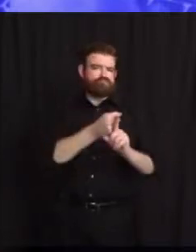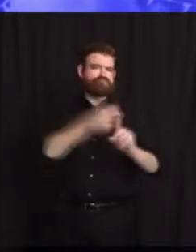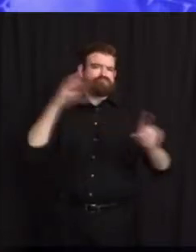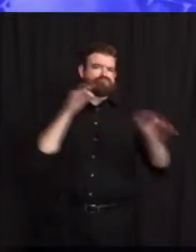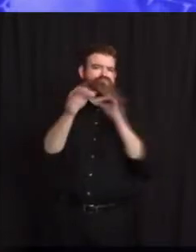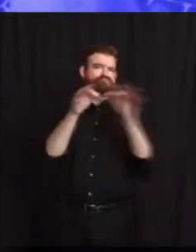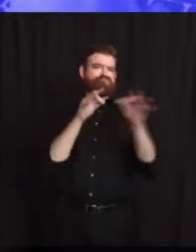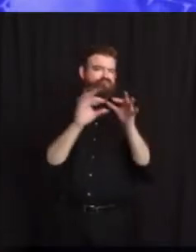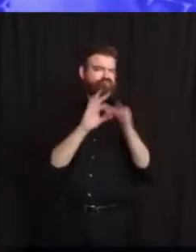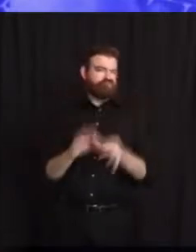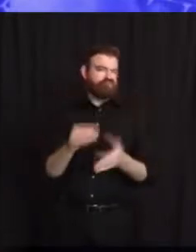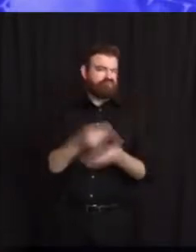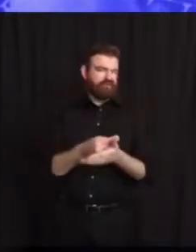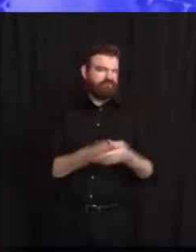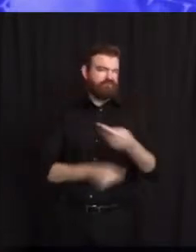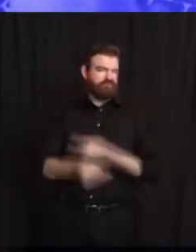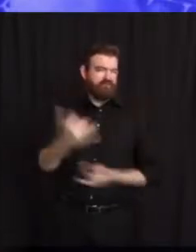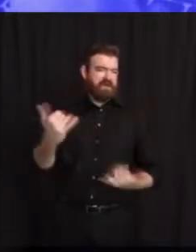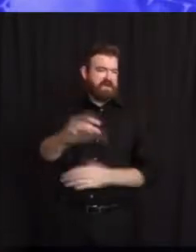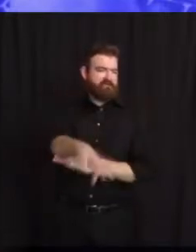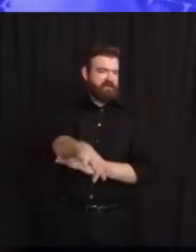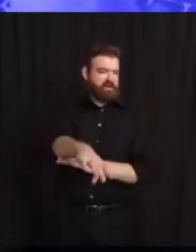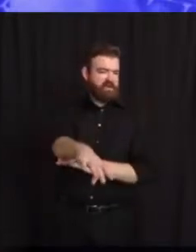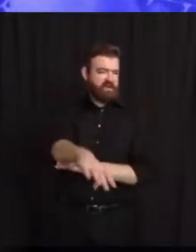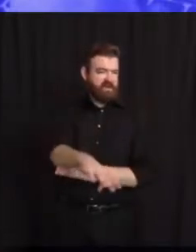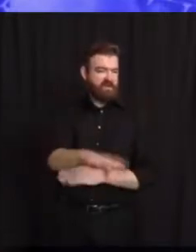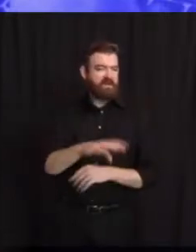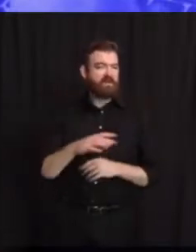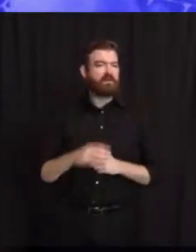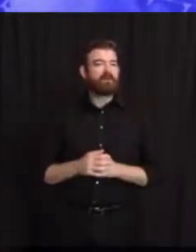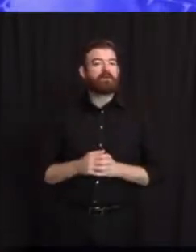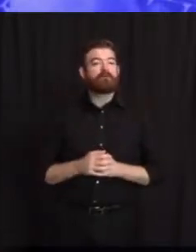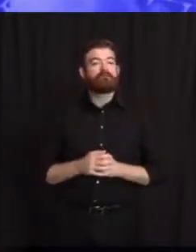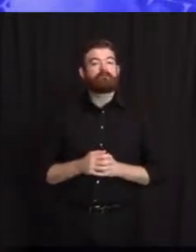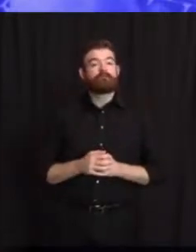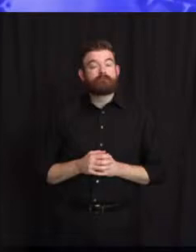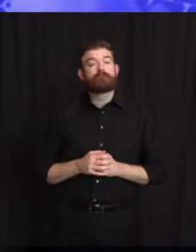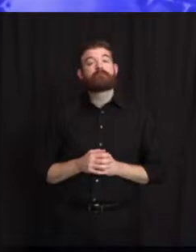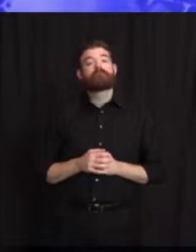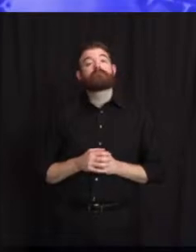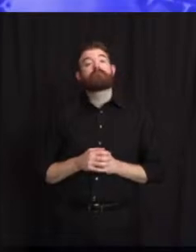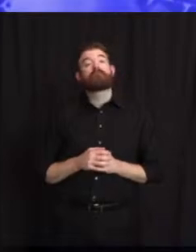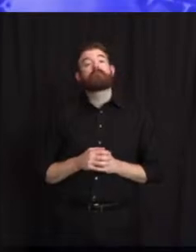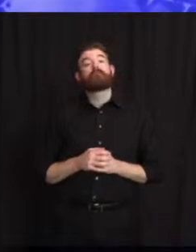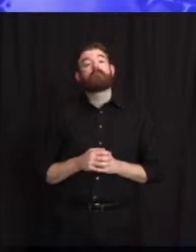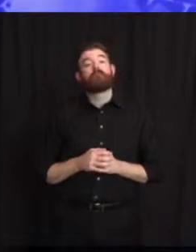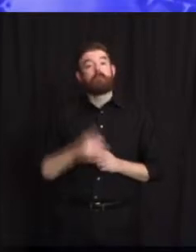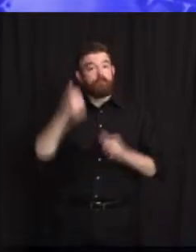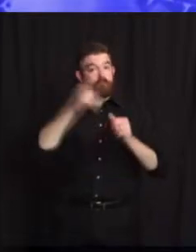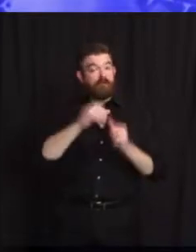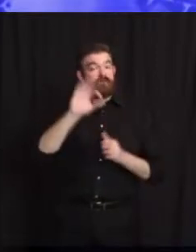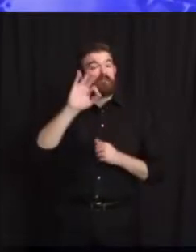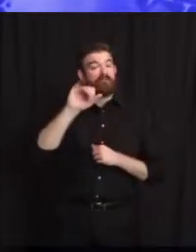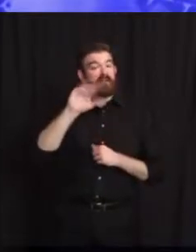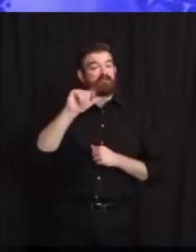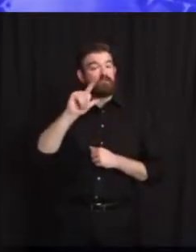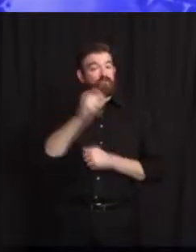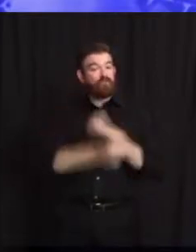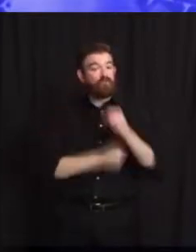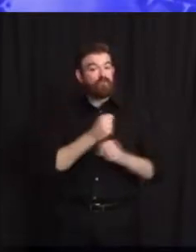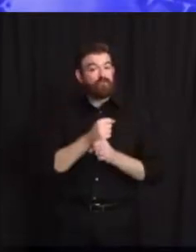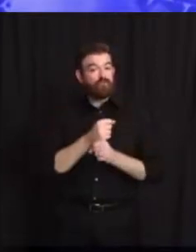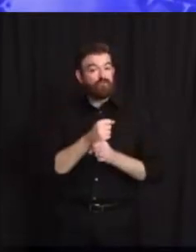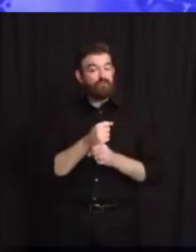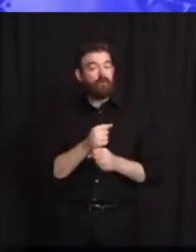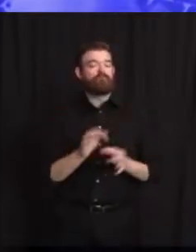through the extended fiscal year, which will now end 3 months later than normal on September 30th. Our hope is that